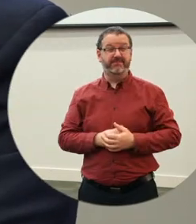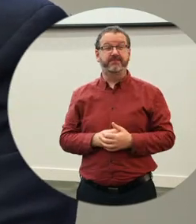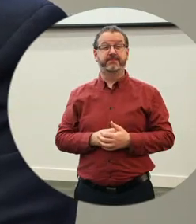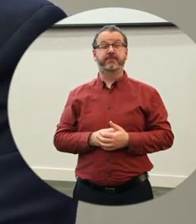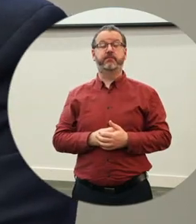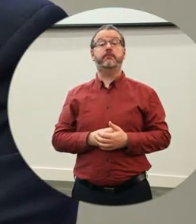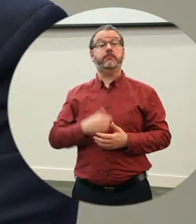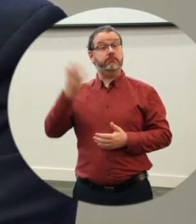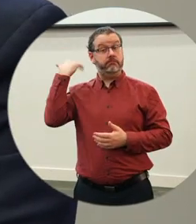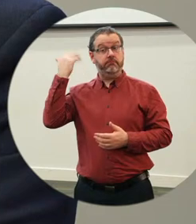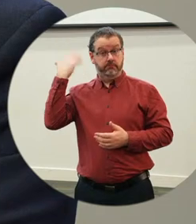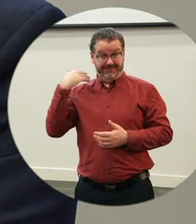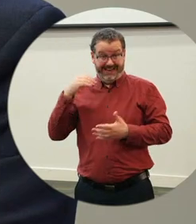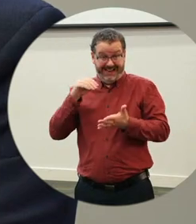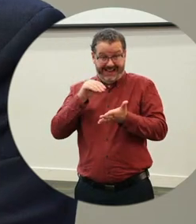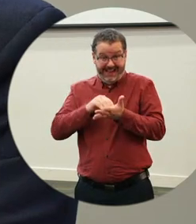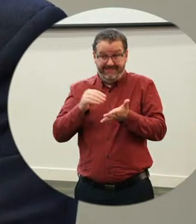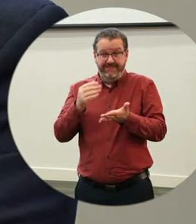between the two forces.